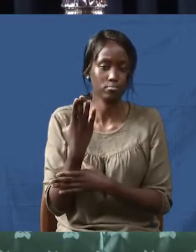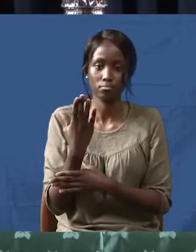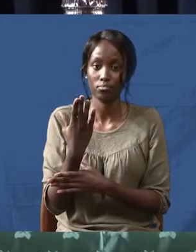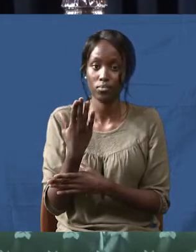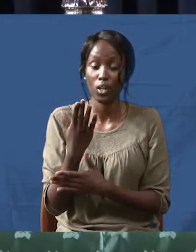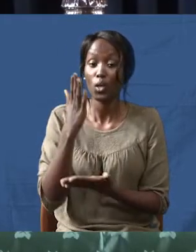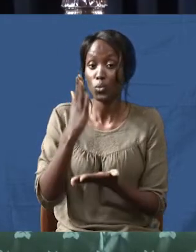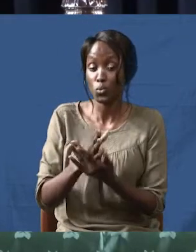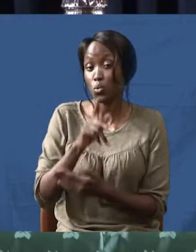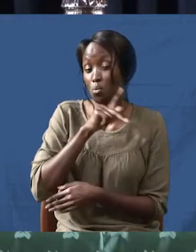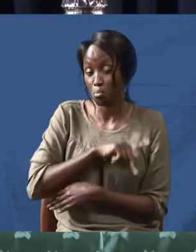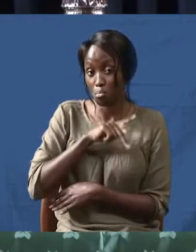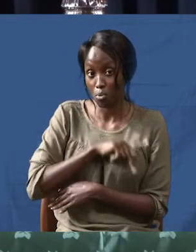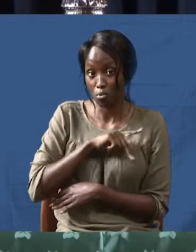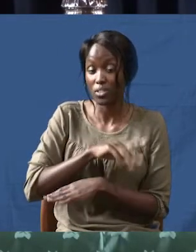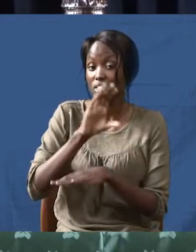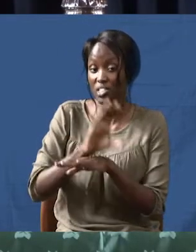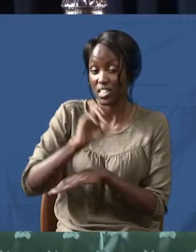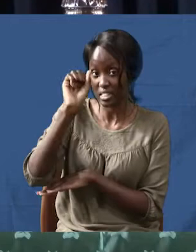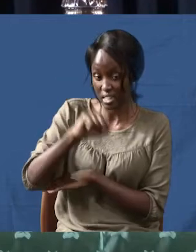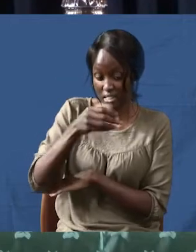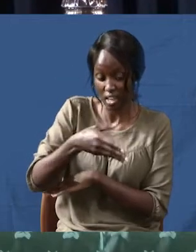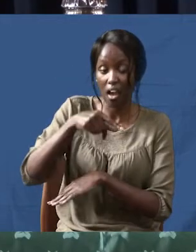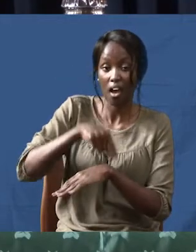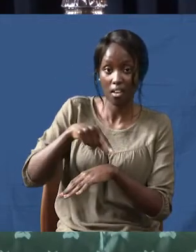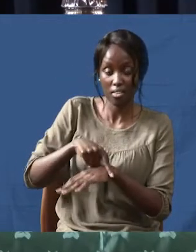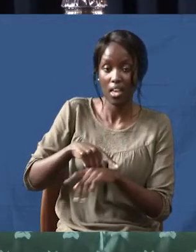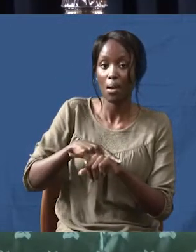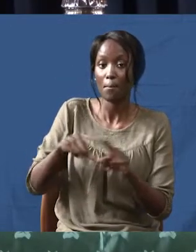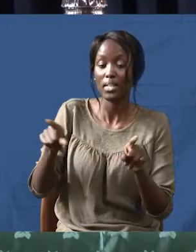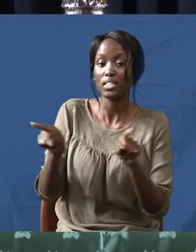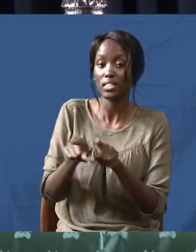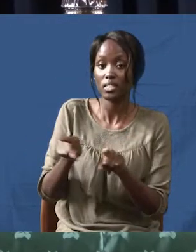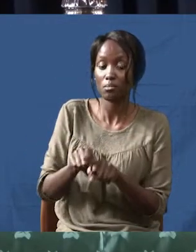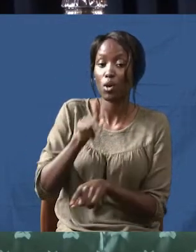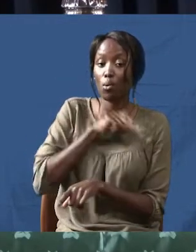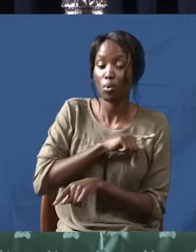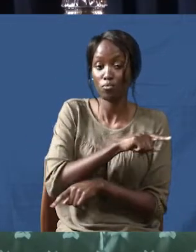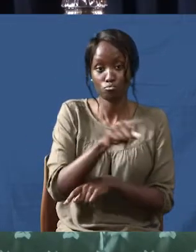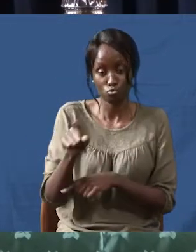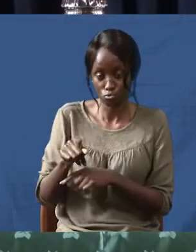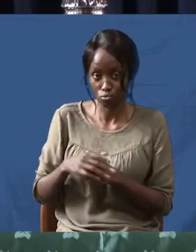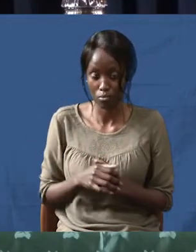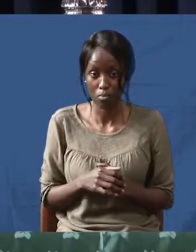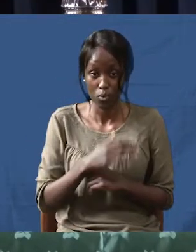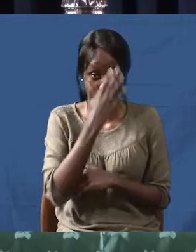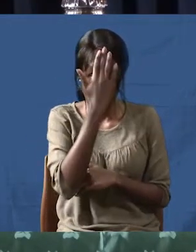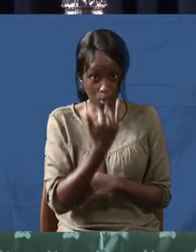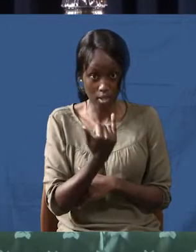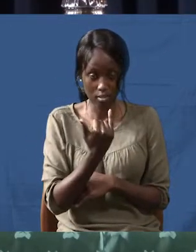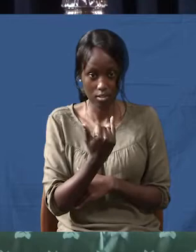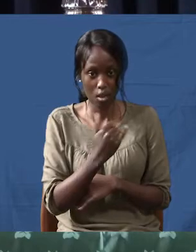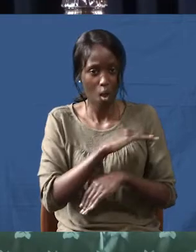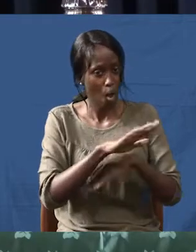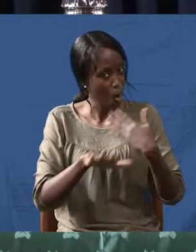not only profit the church here on earth, but it will also profit you, because for